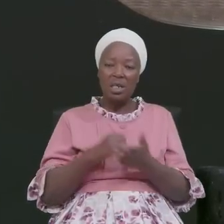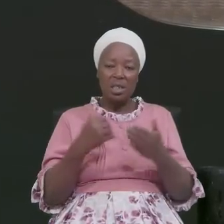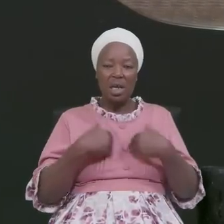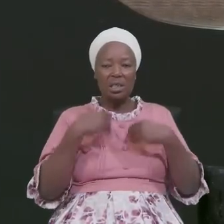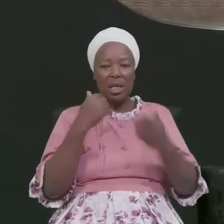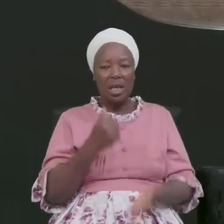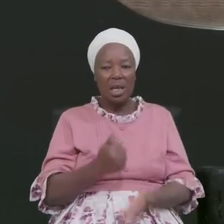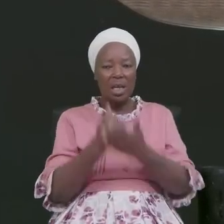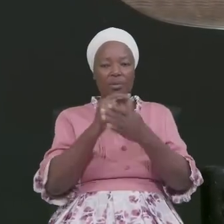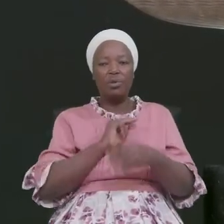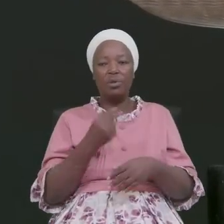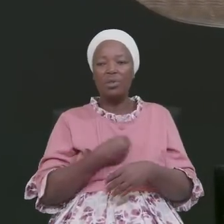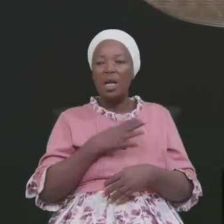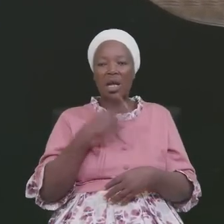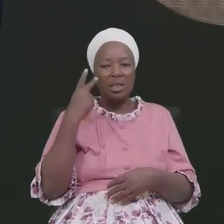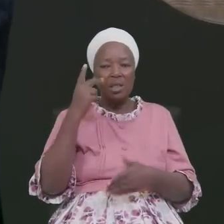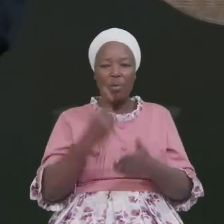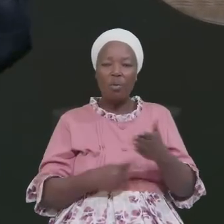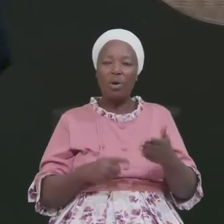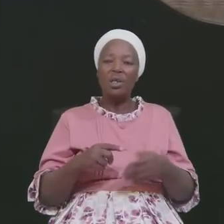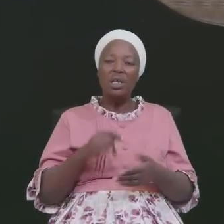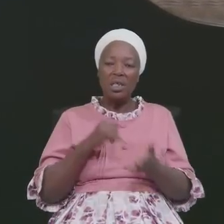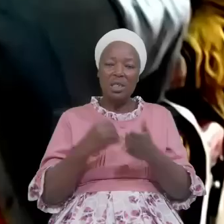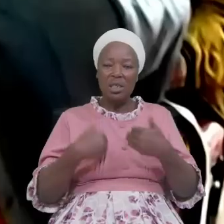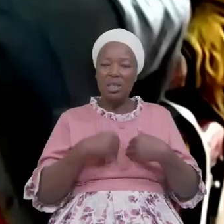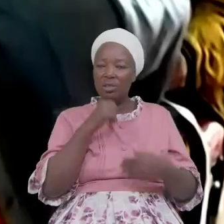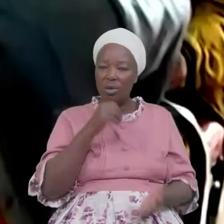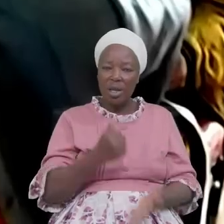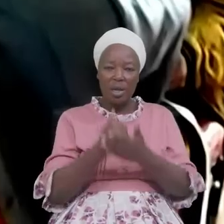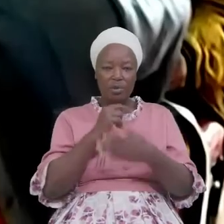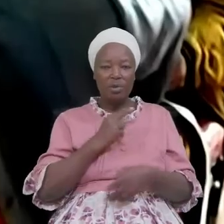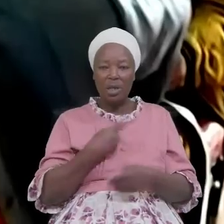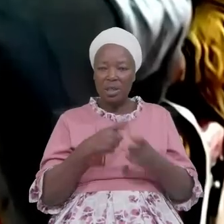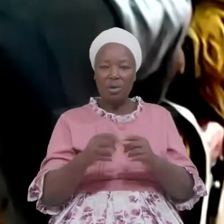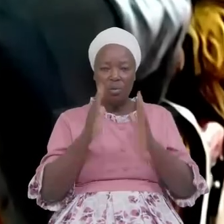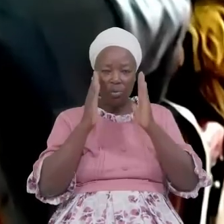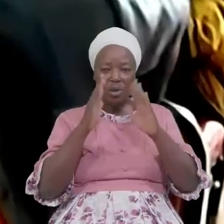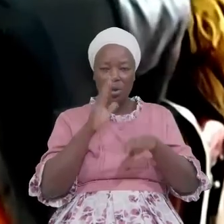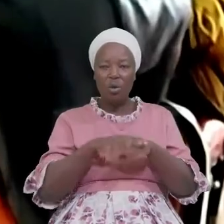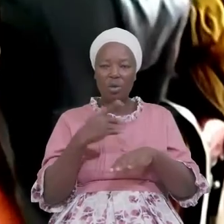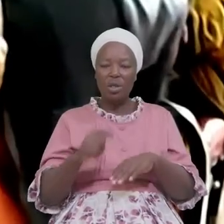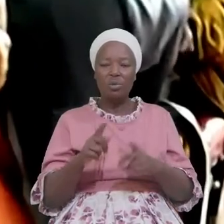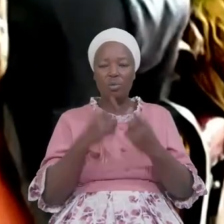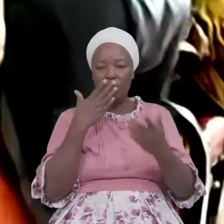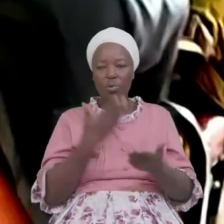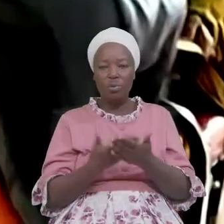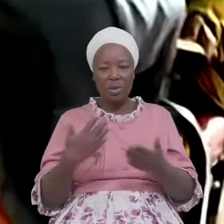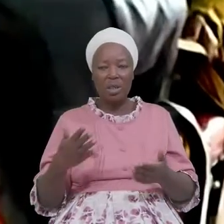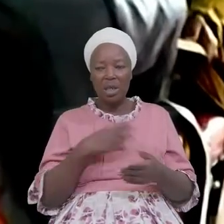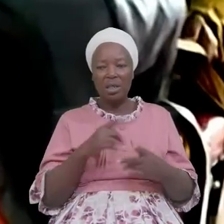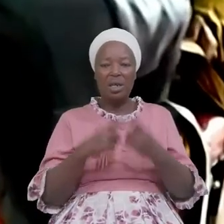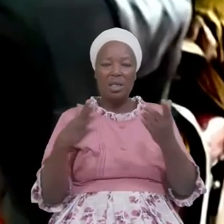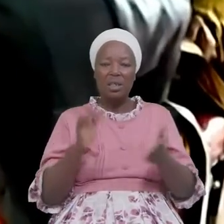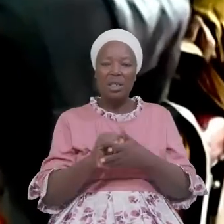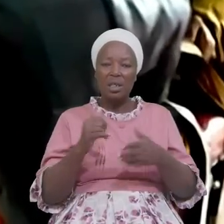what has not helped us, and then concentrate on the good thing, on the great thing that has helped us, so